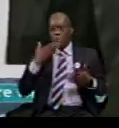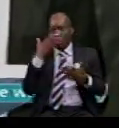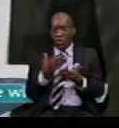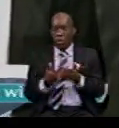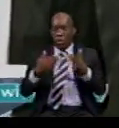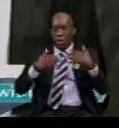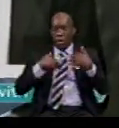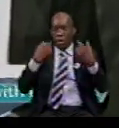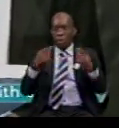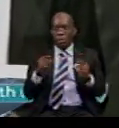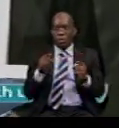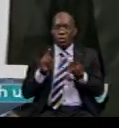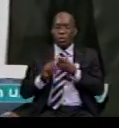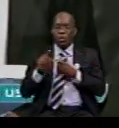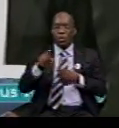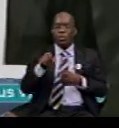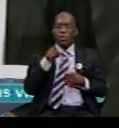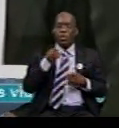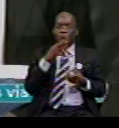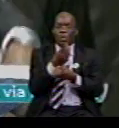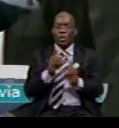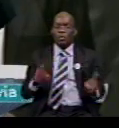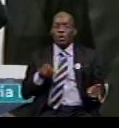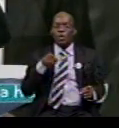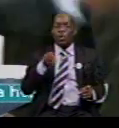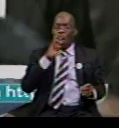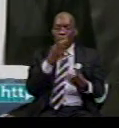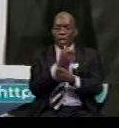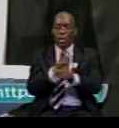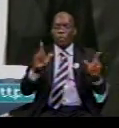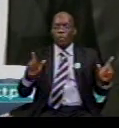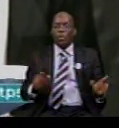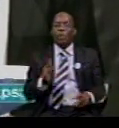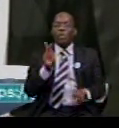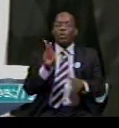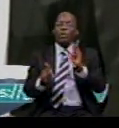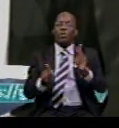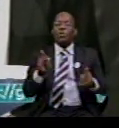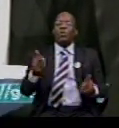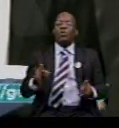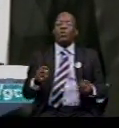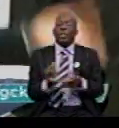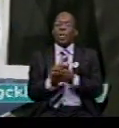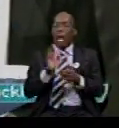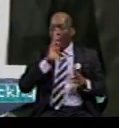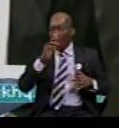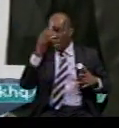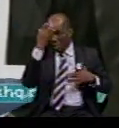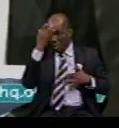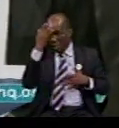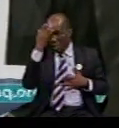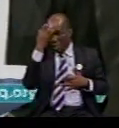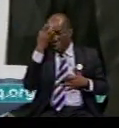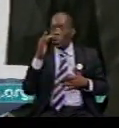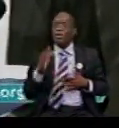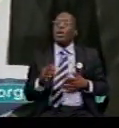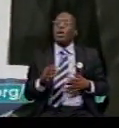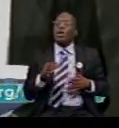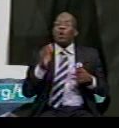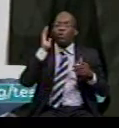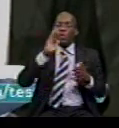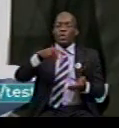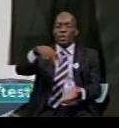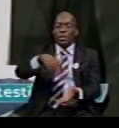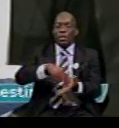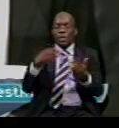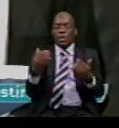delivered. You are liberated. Those who are sick in the vehicle, they will get up right now. What you cannot